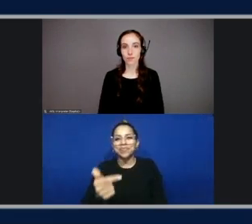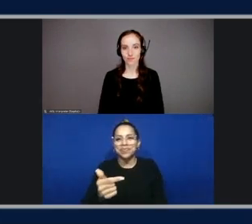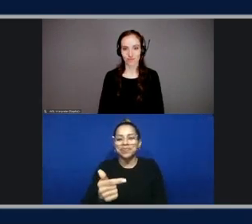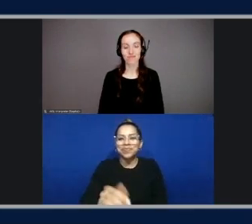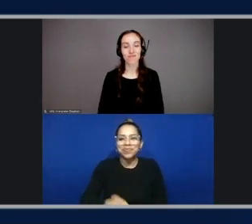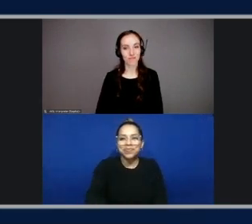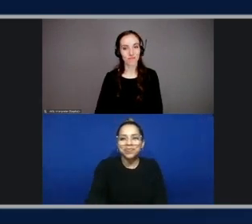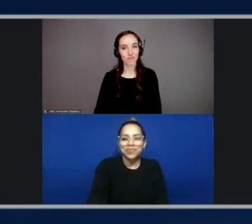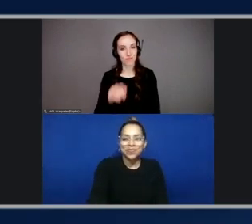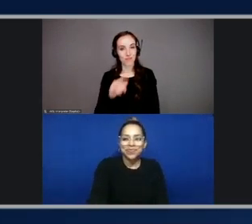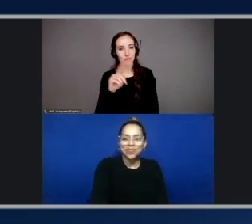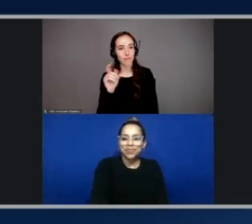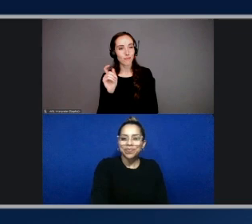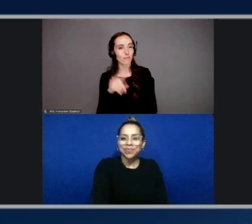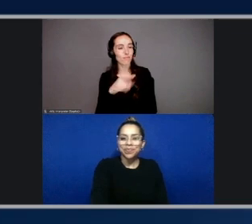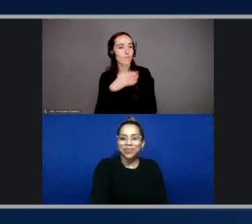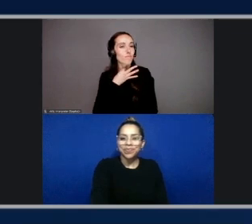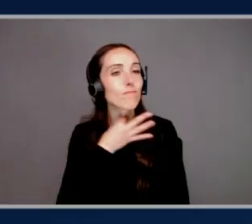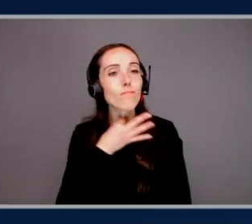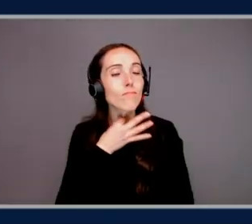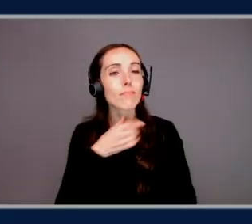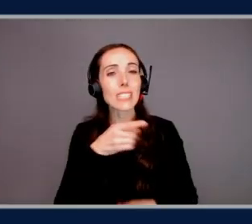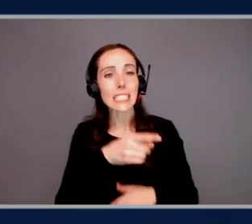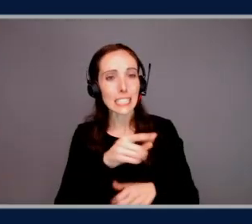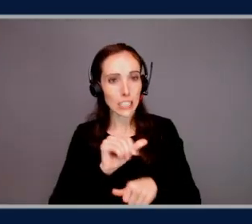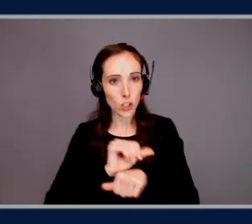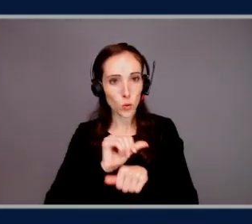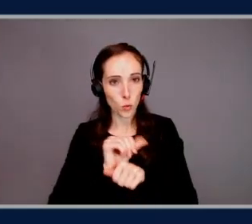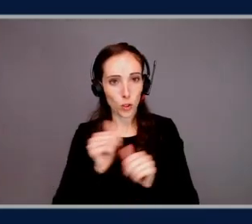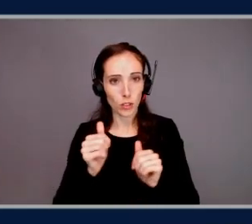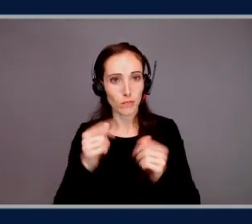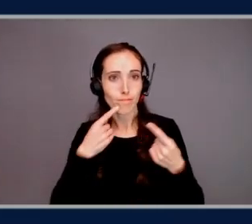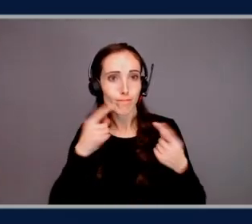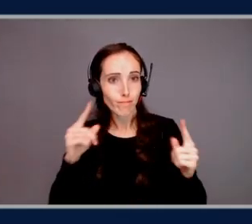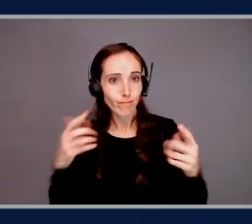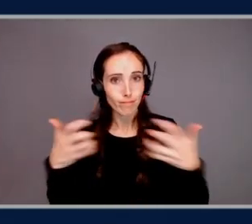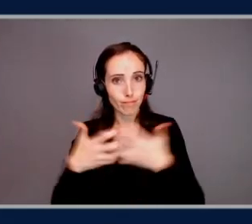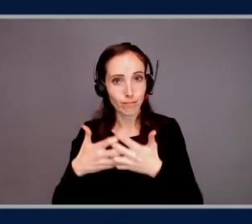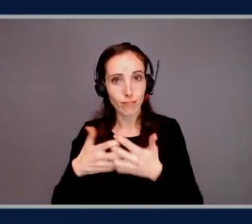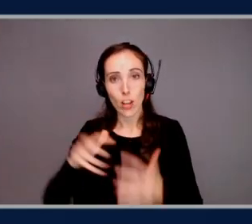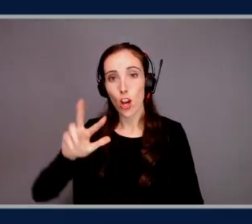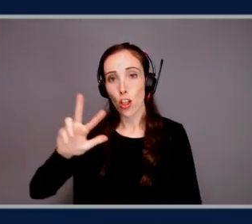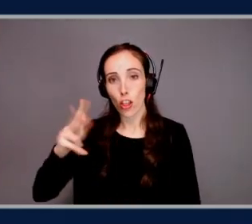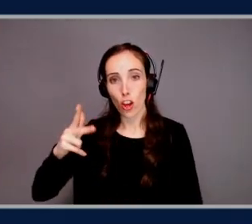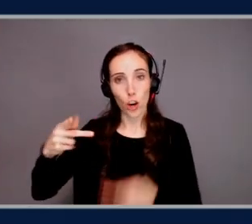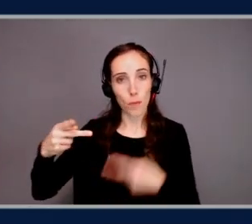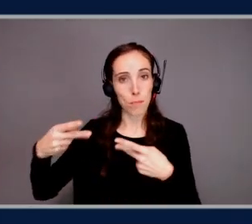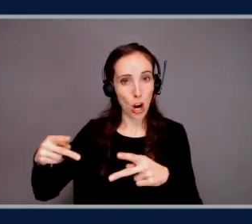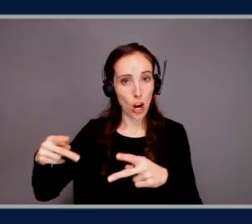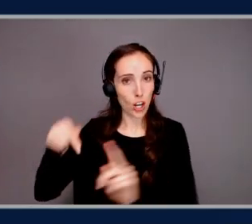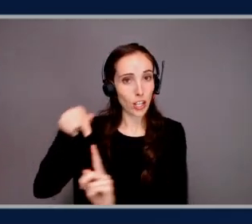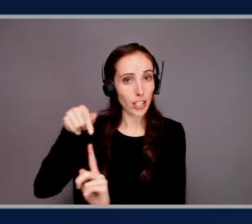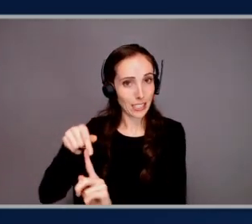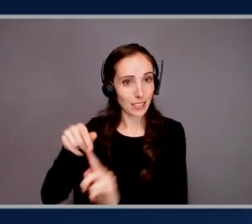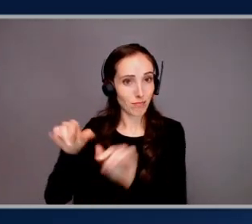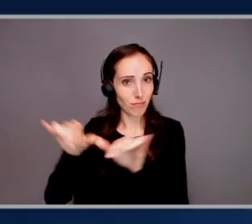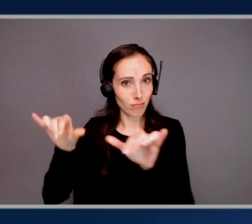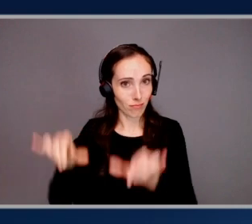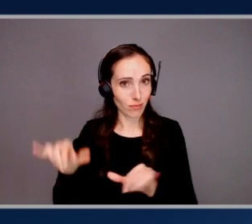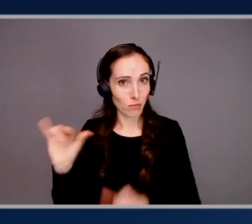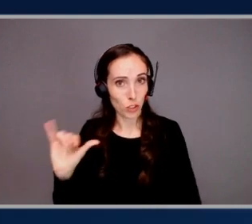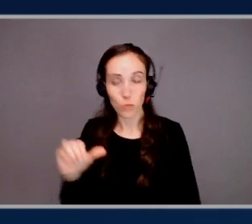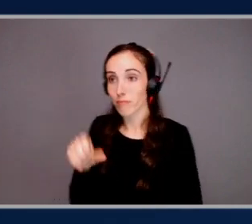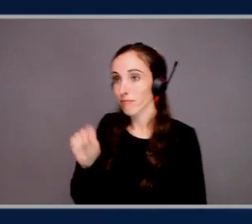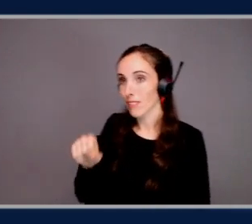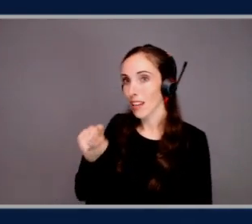work with third-party tooling as well? Yeah. This is not just AWS specific. Correct. So this can be a value add no matter what your tooling is. Yeah, I've tested with Terraform.